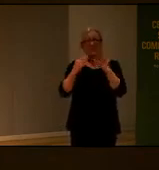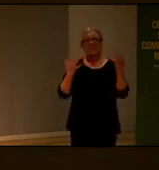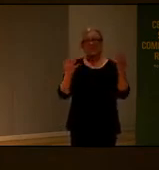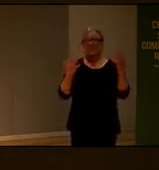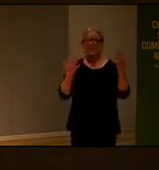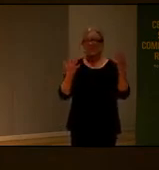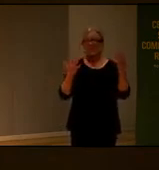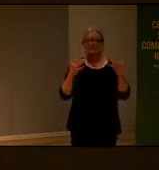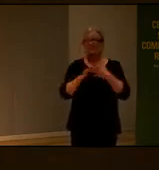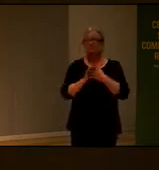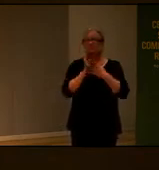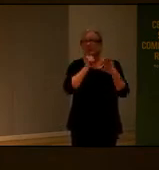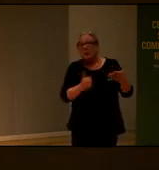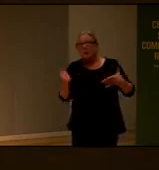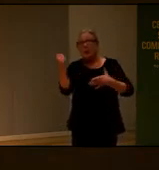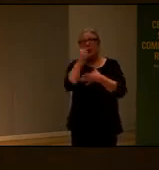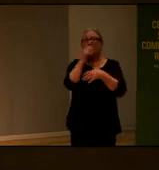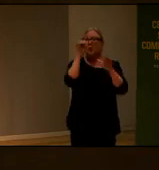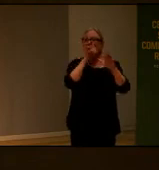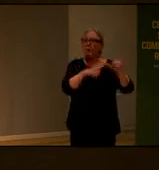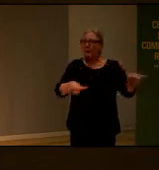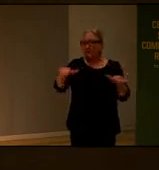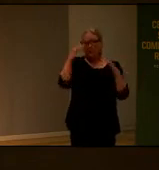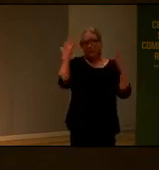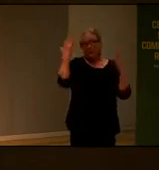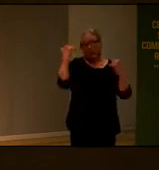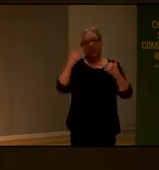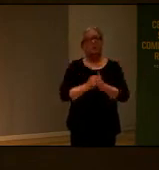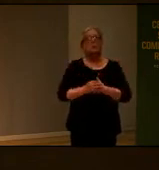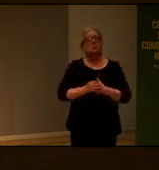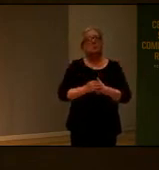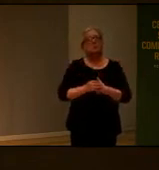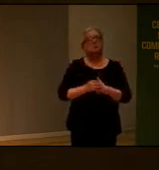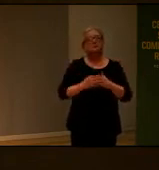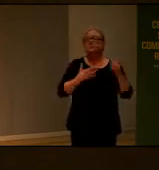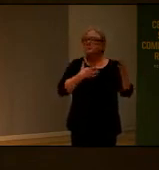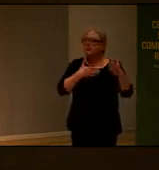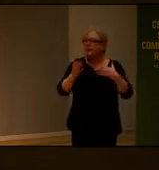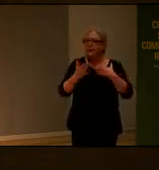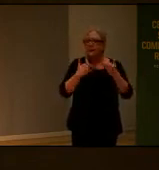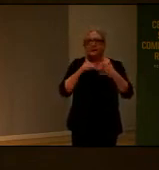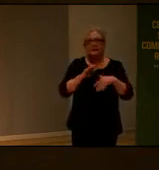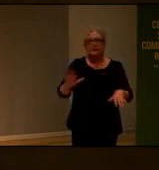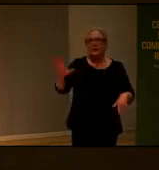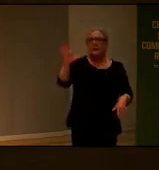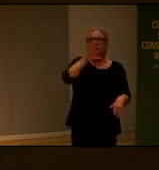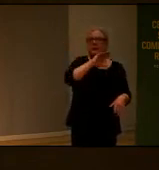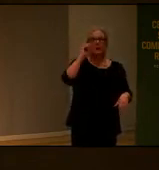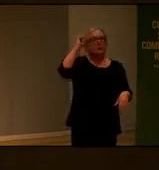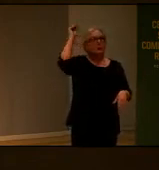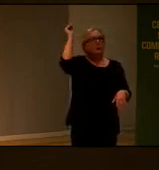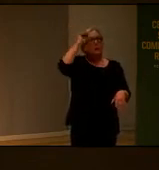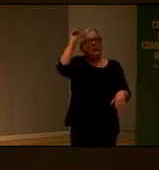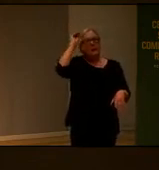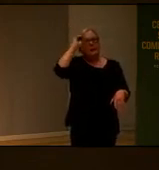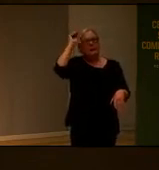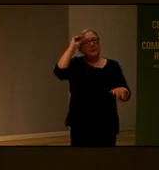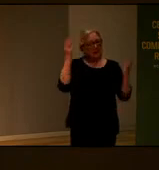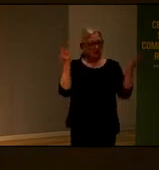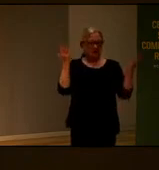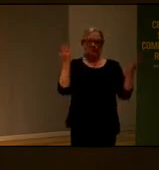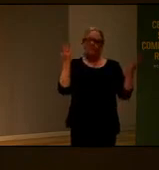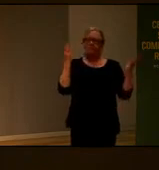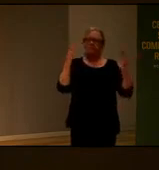priorities, that hopefully, independent of whatever people walk in the room with, that they